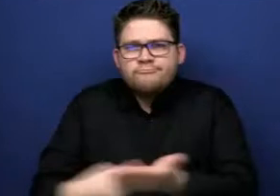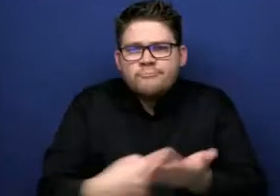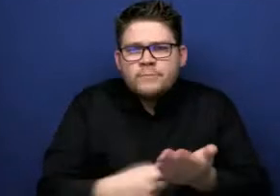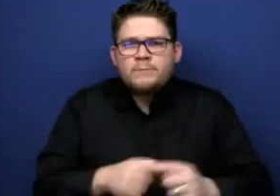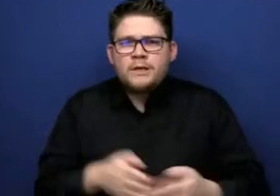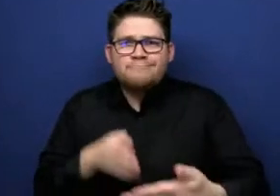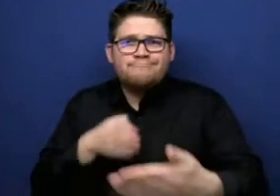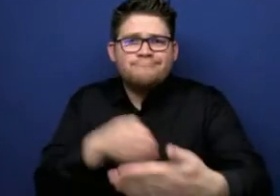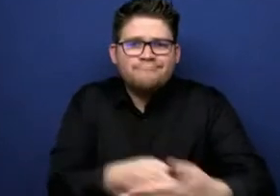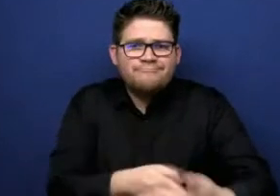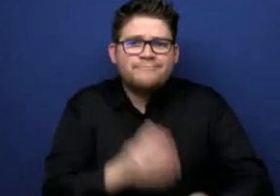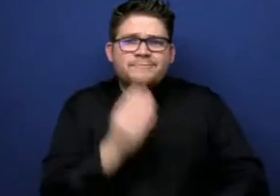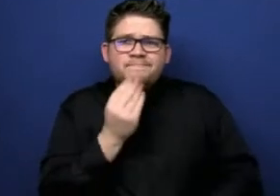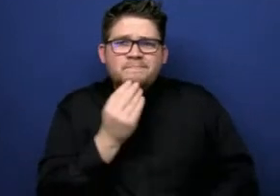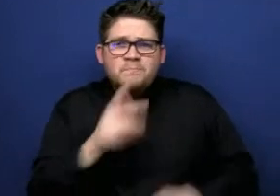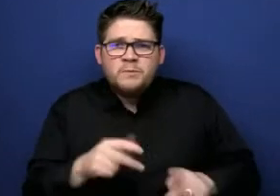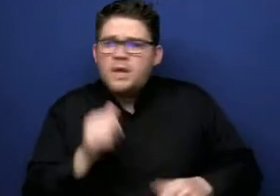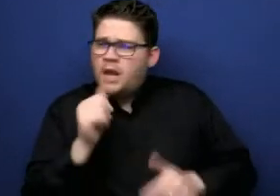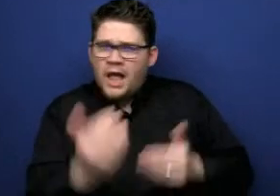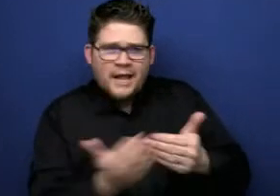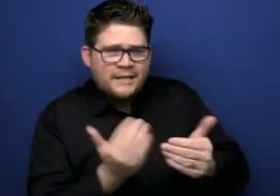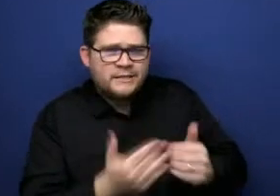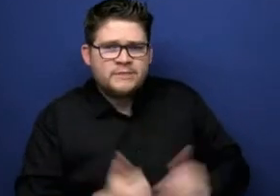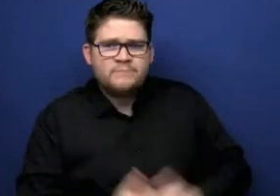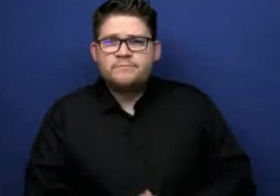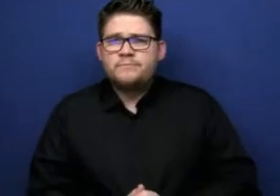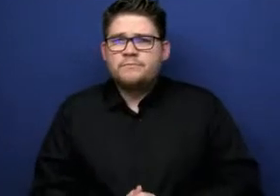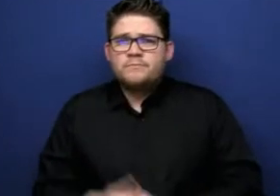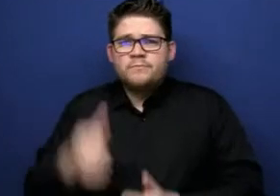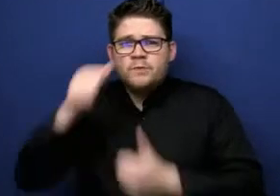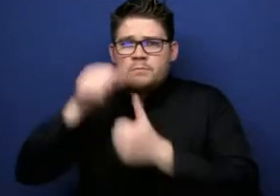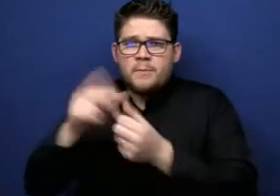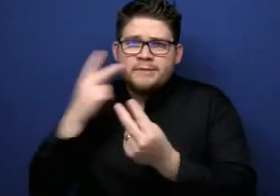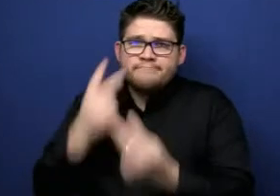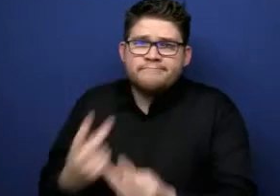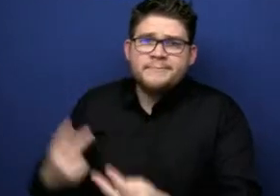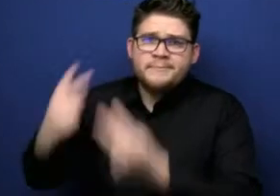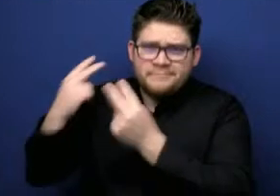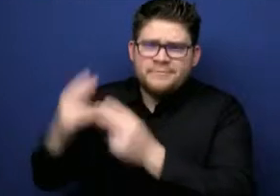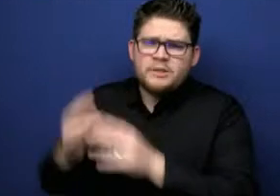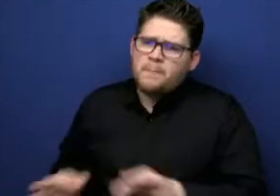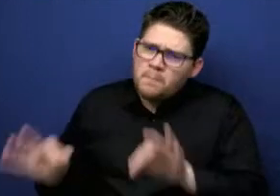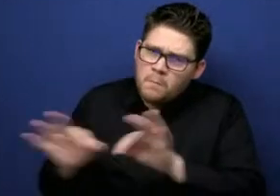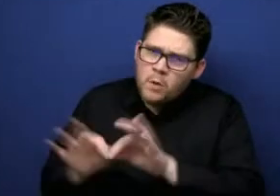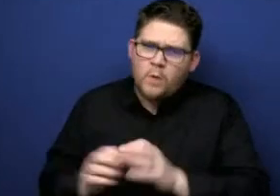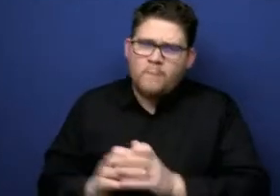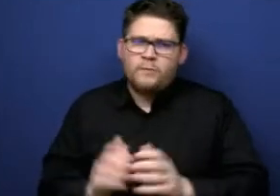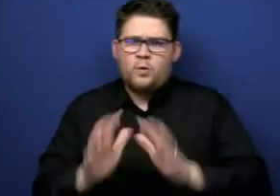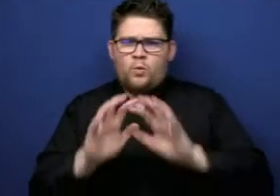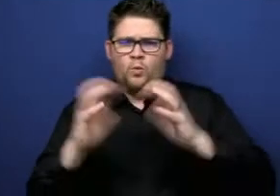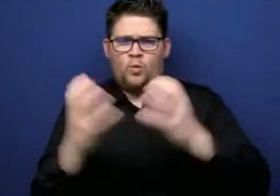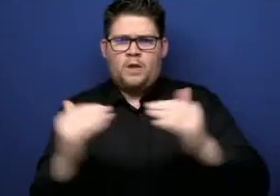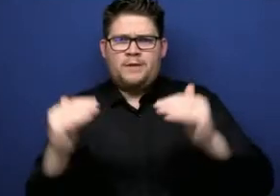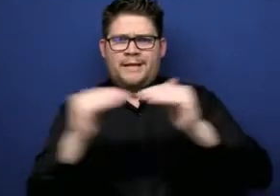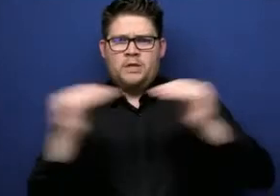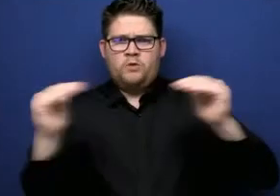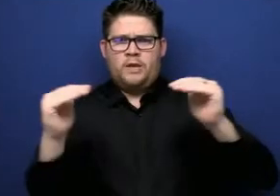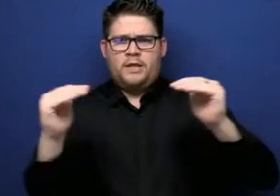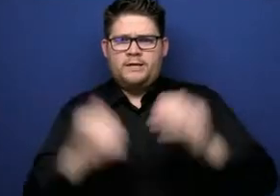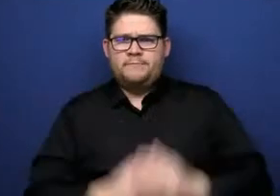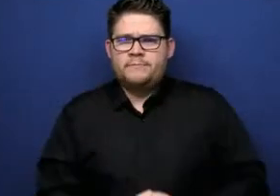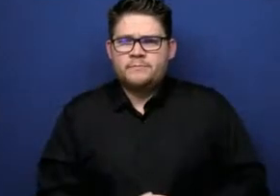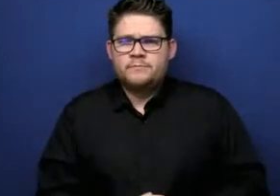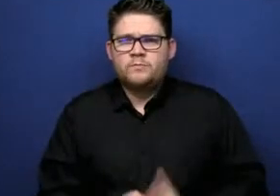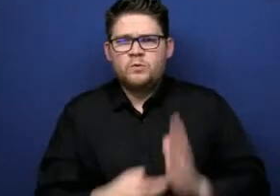important, particularly as we move towards a more just and equitable society. To do that requires action against all forms of hate, and to